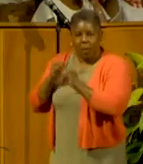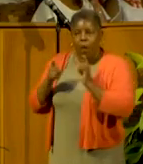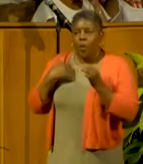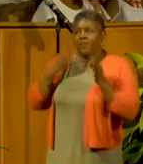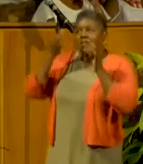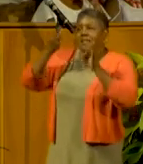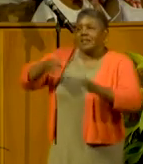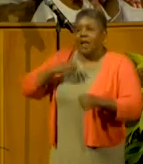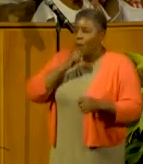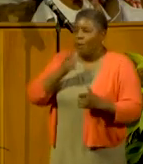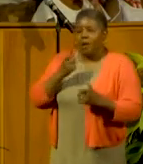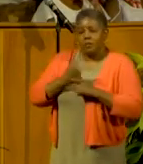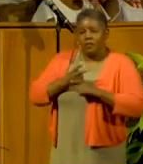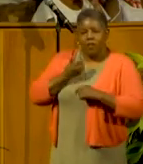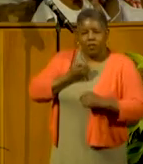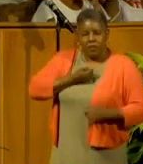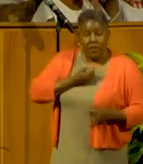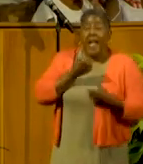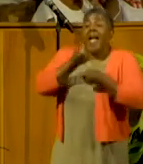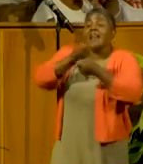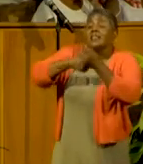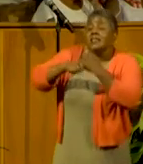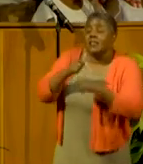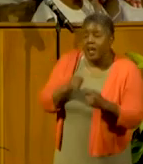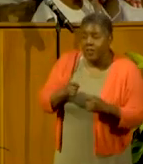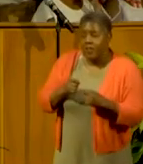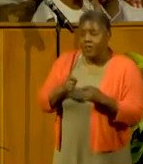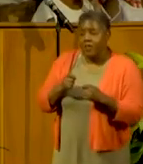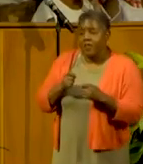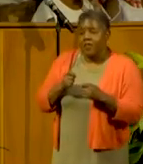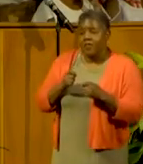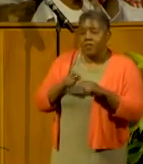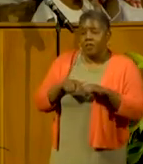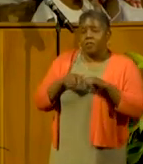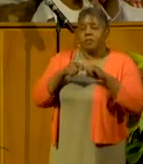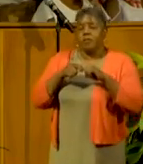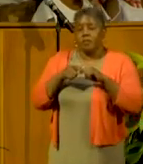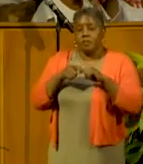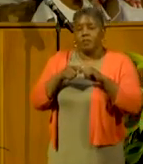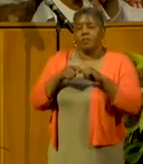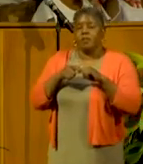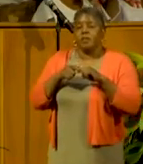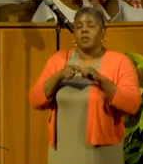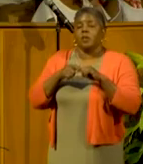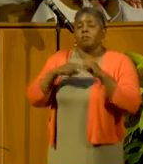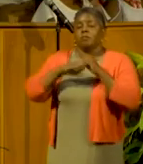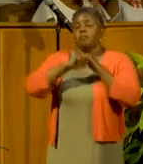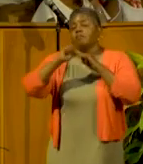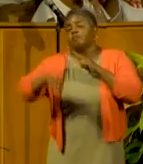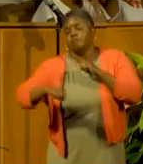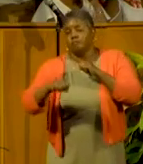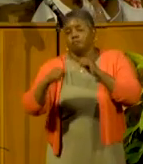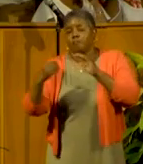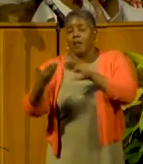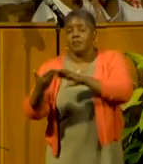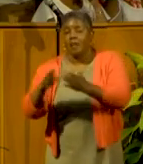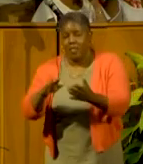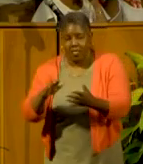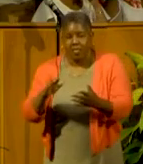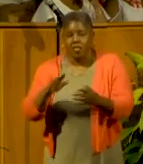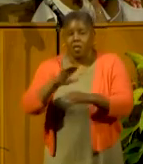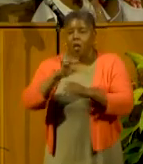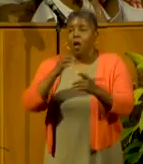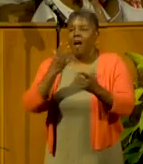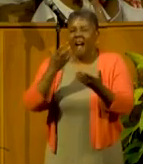decide we're not going to care for ourselves. And instead of pulling the trigger, you prolong your self-inflicted death by pulling